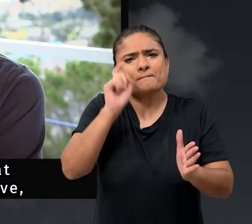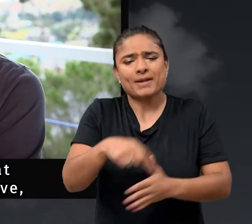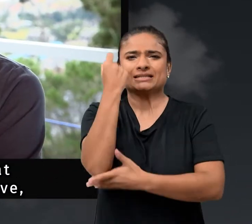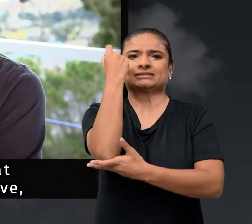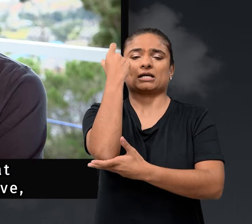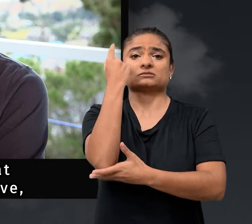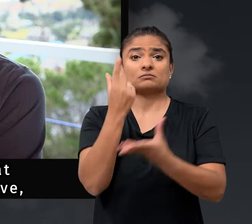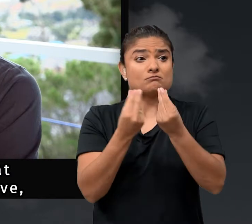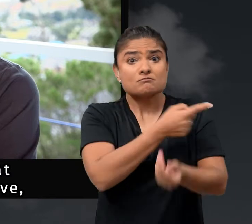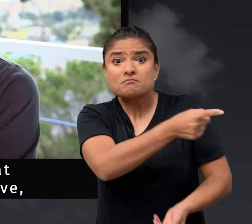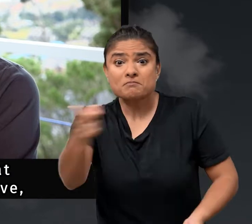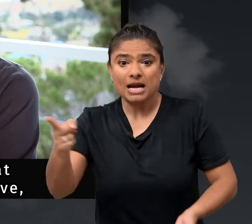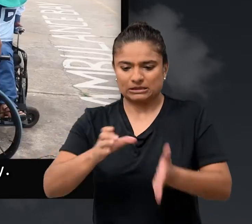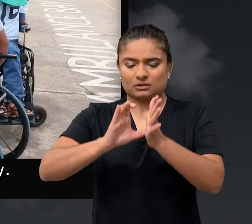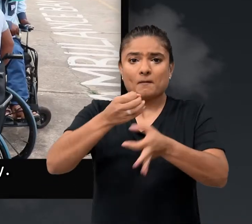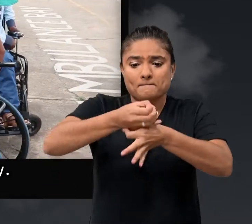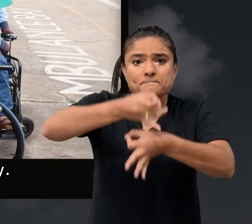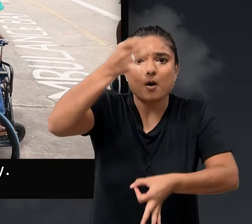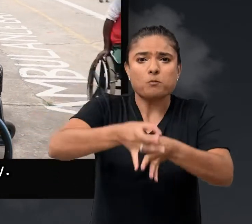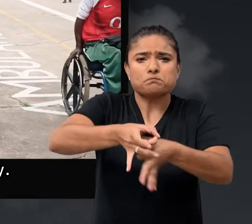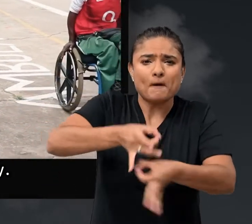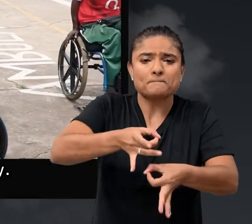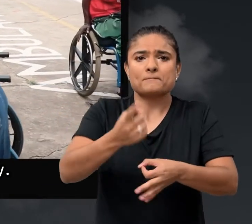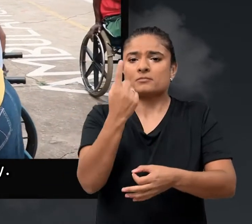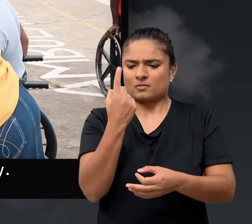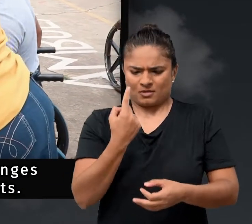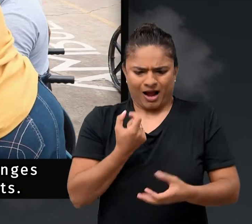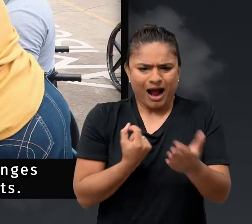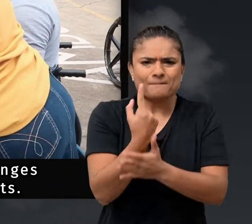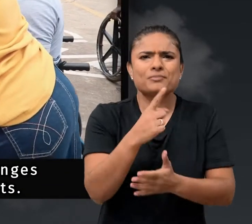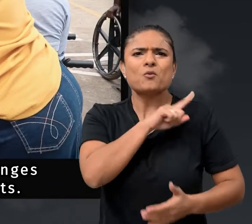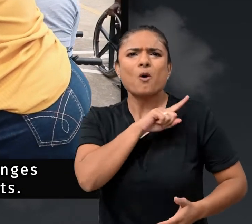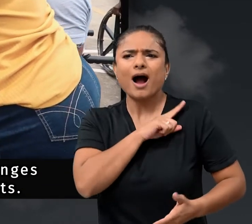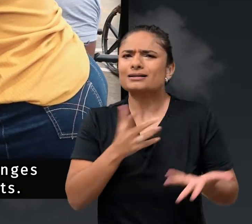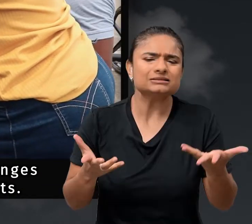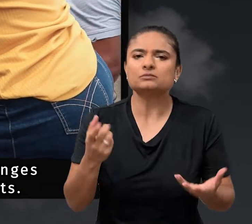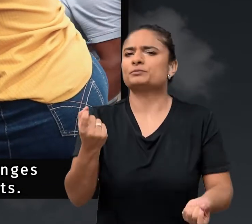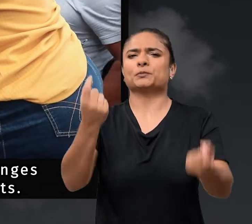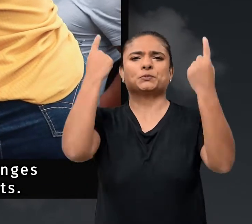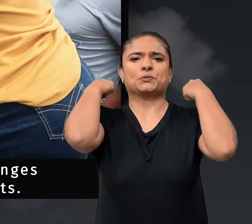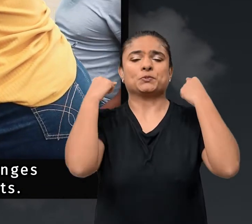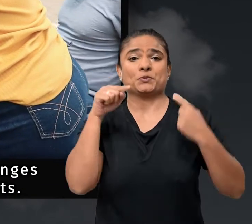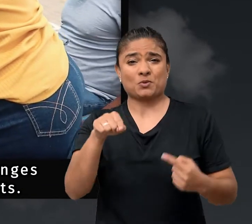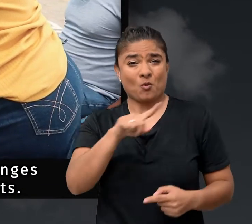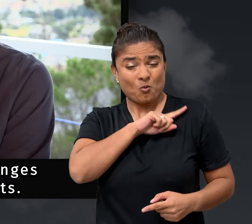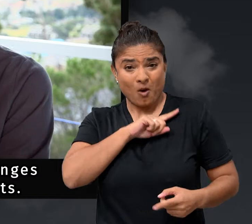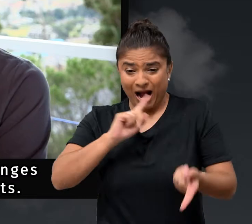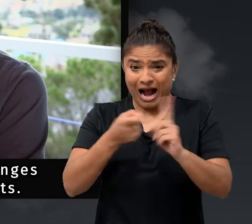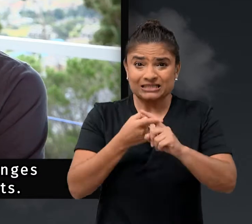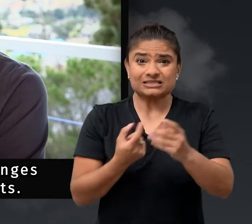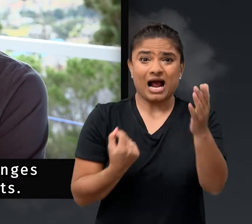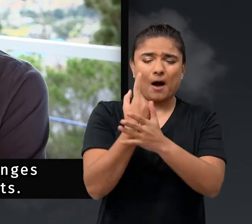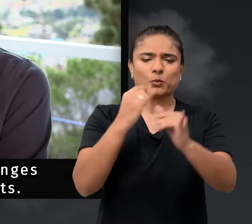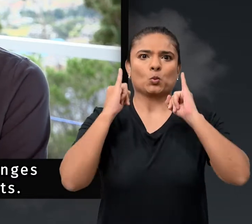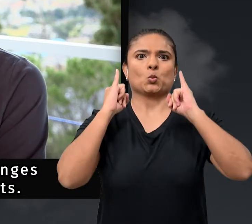that people with spinal cord injuries have. Not understanding their disability. Not understanding the crucial challenges when it